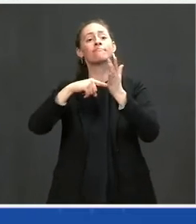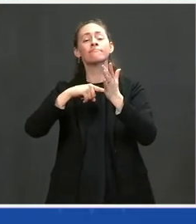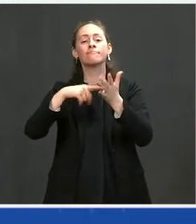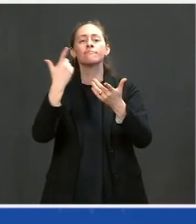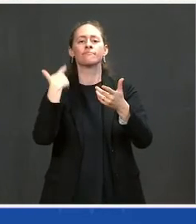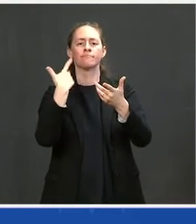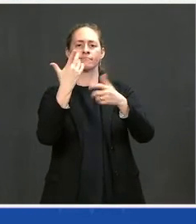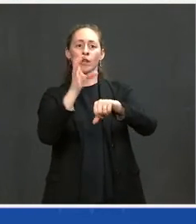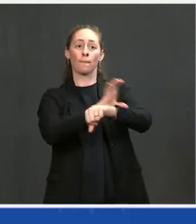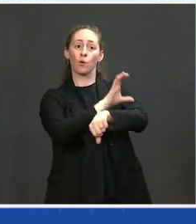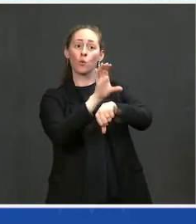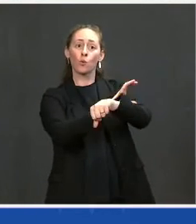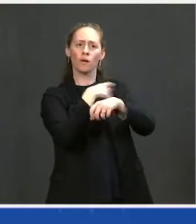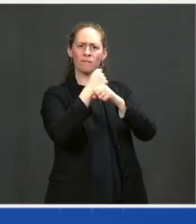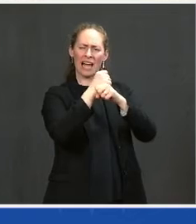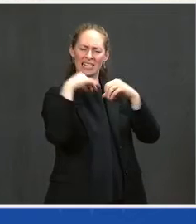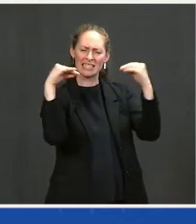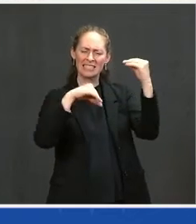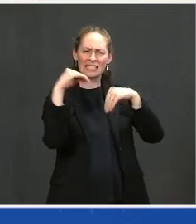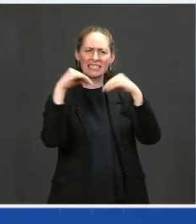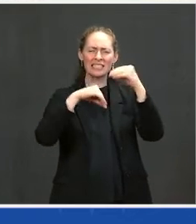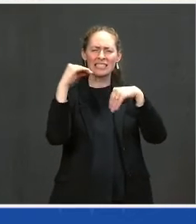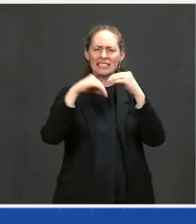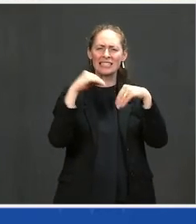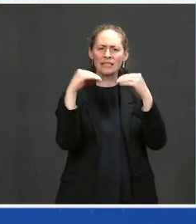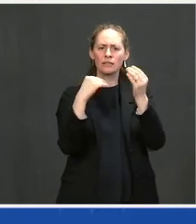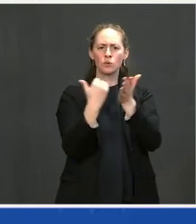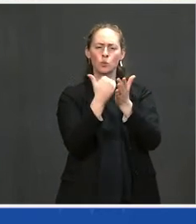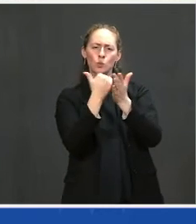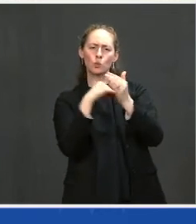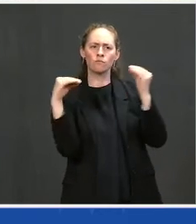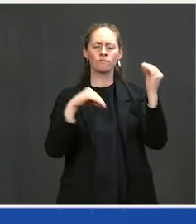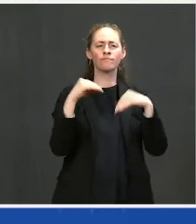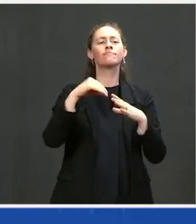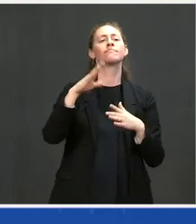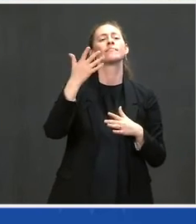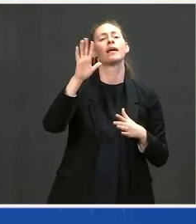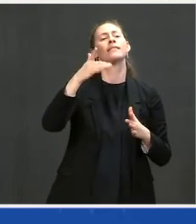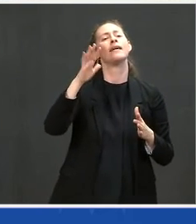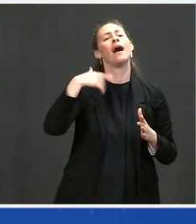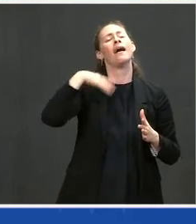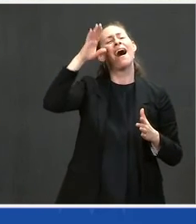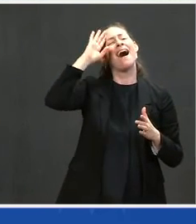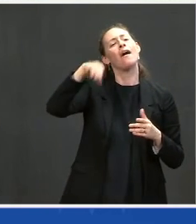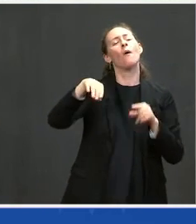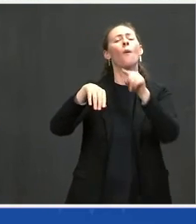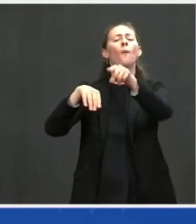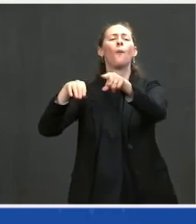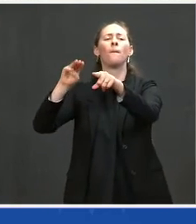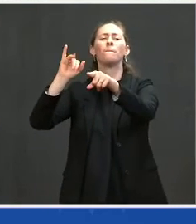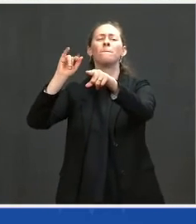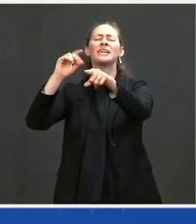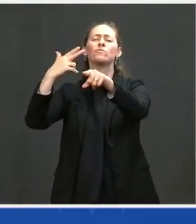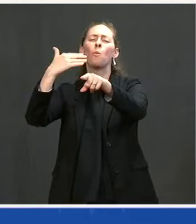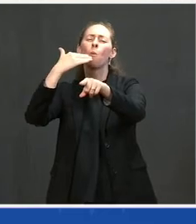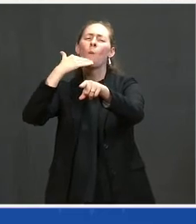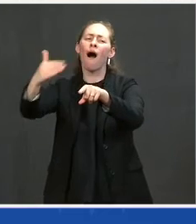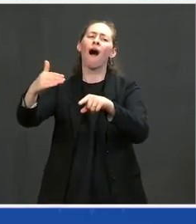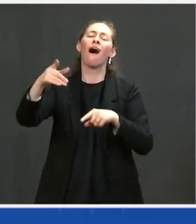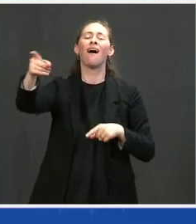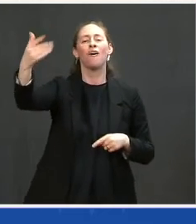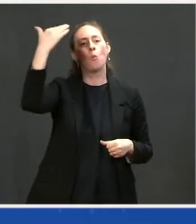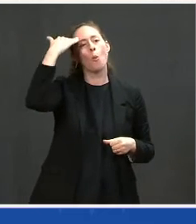together on a bunch of things. But look, I know Mitch well. Mitch knows me well. I would expect Mitch to say exactly what he